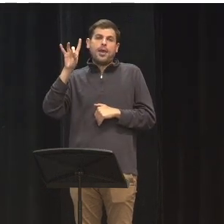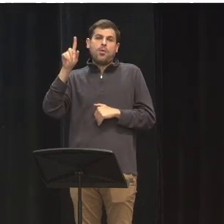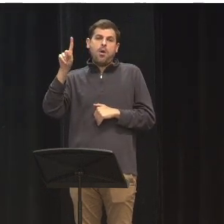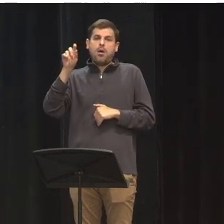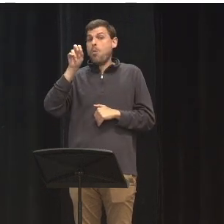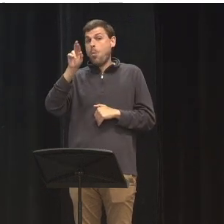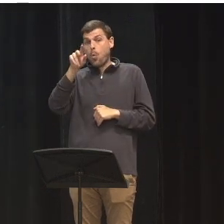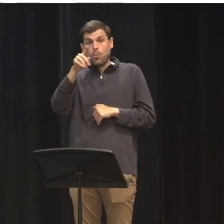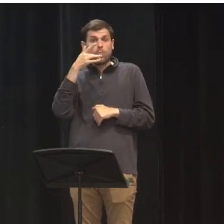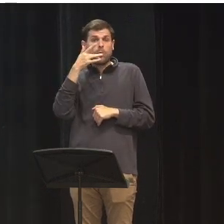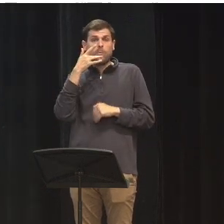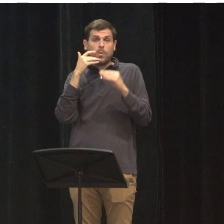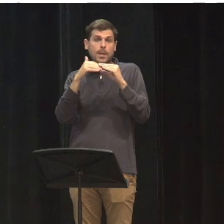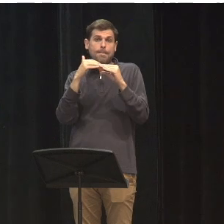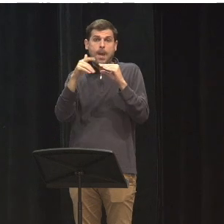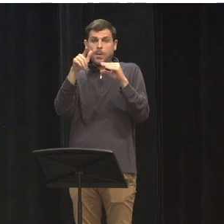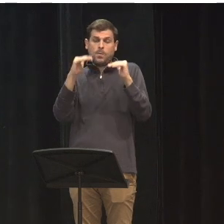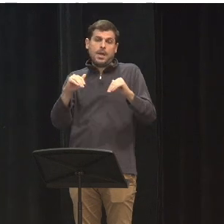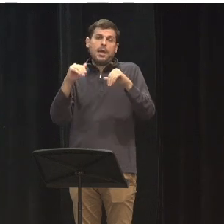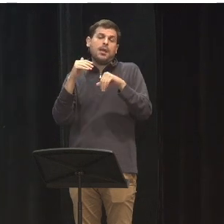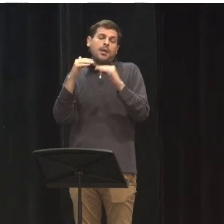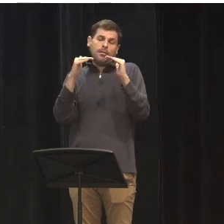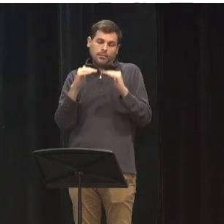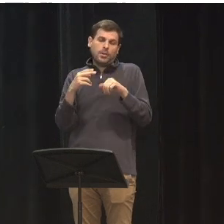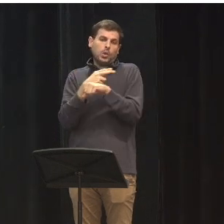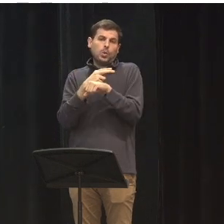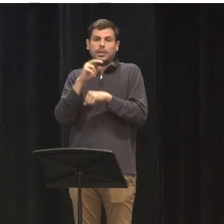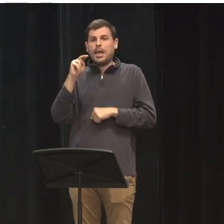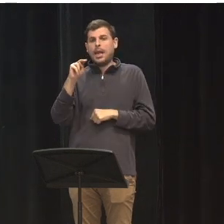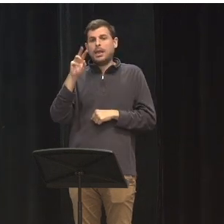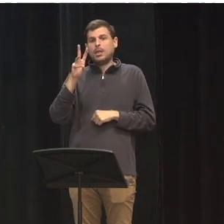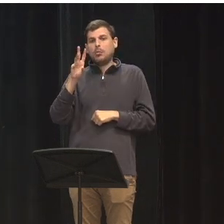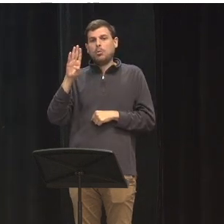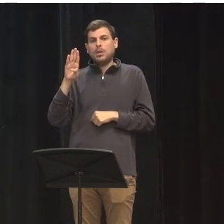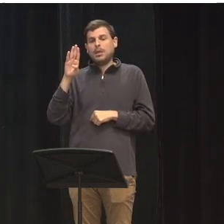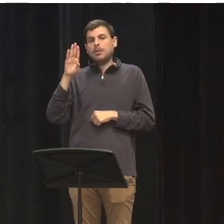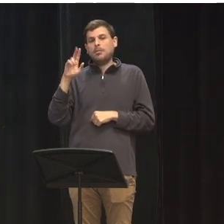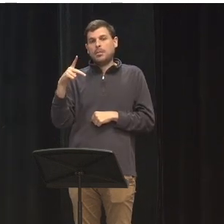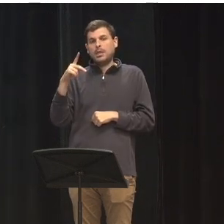or if you prefer to use email, you can email it at